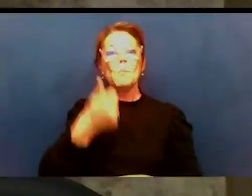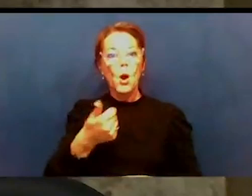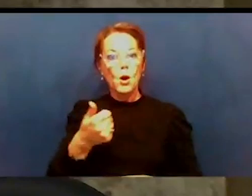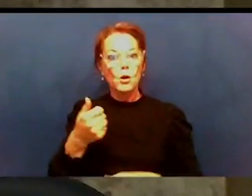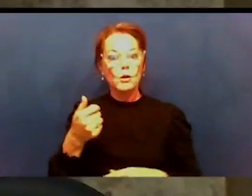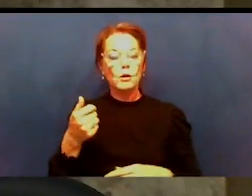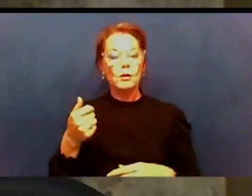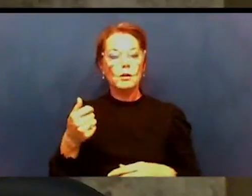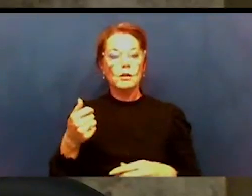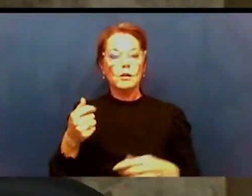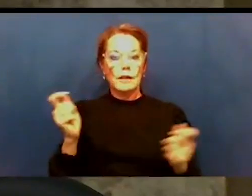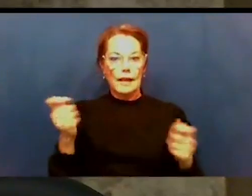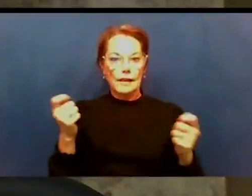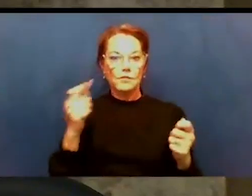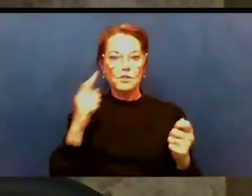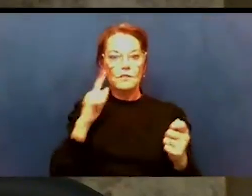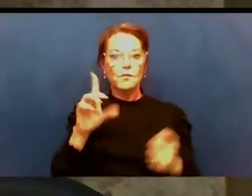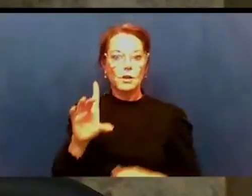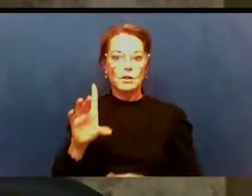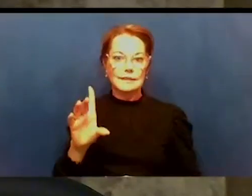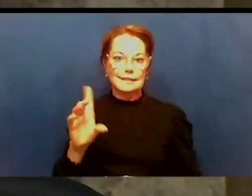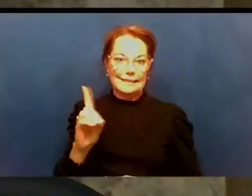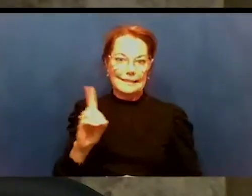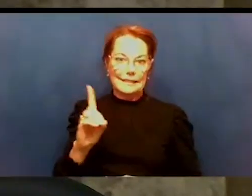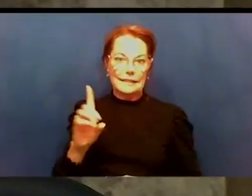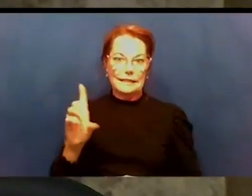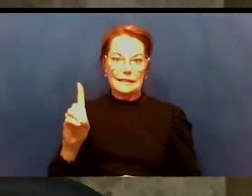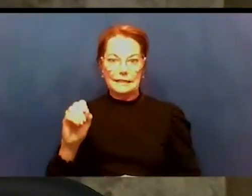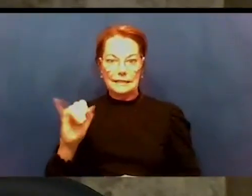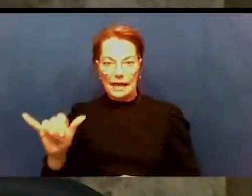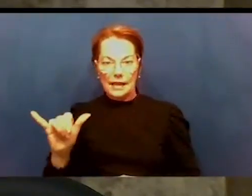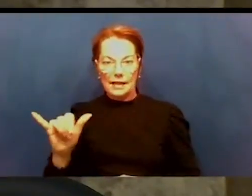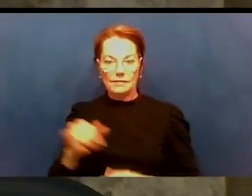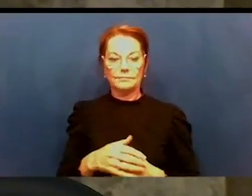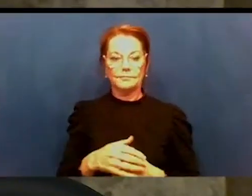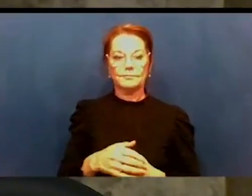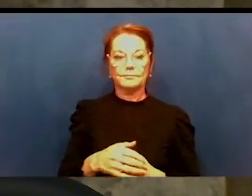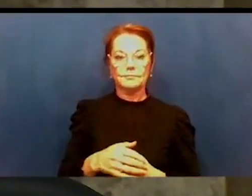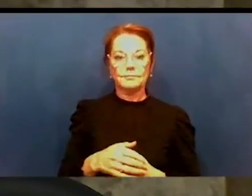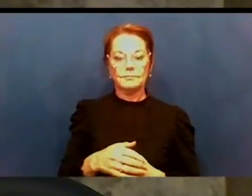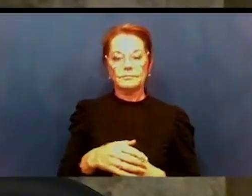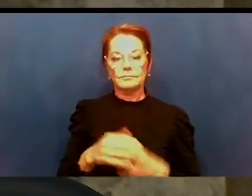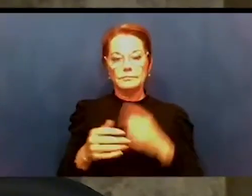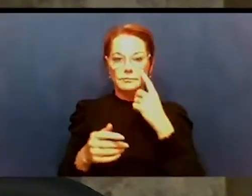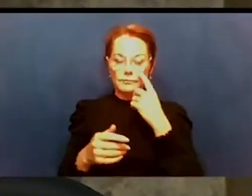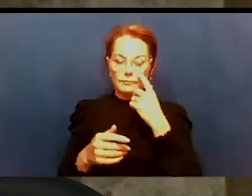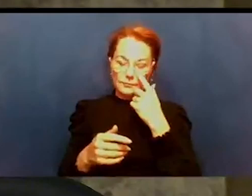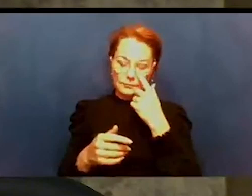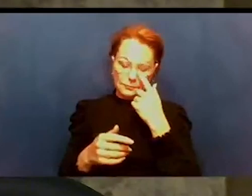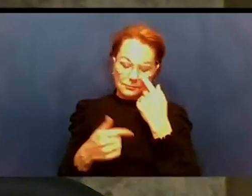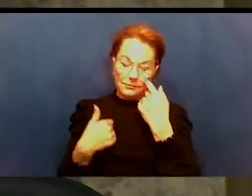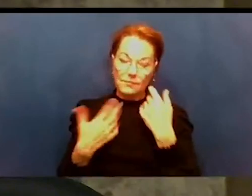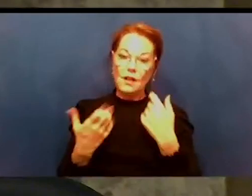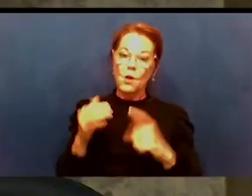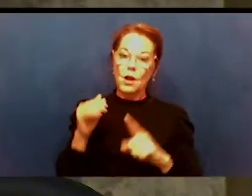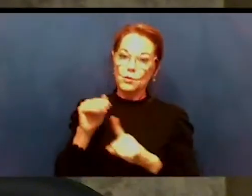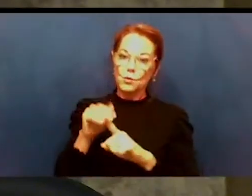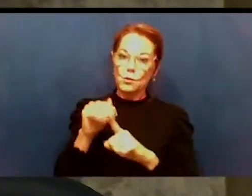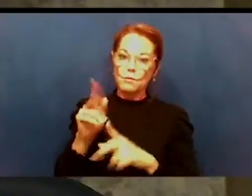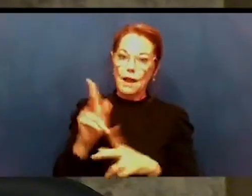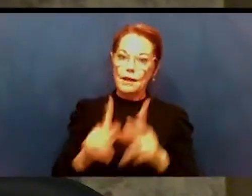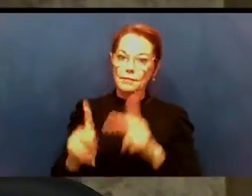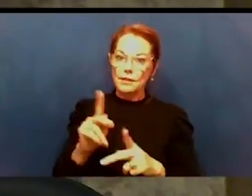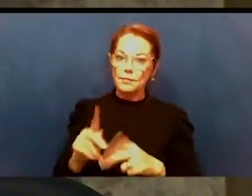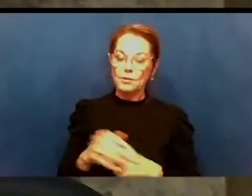D-Day, and I've mentioned this before in this committee. I like to remind people when they tell me how long things are going